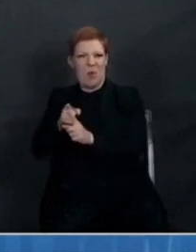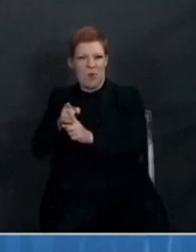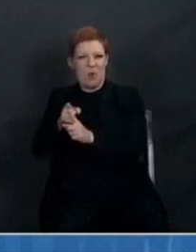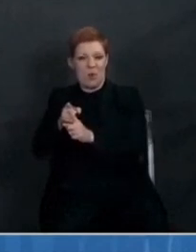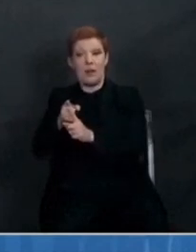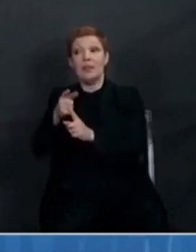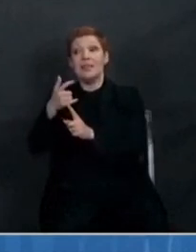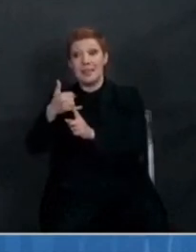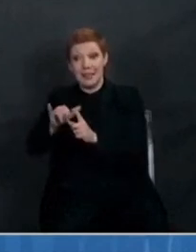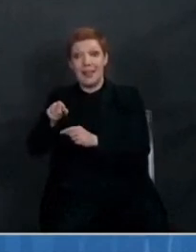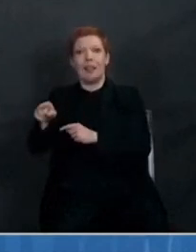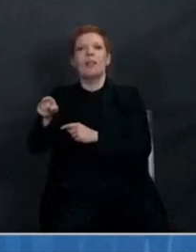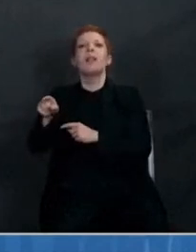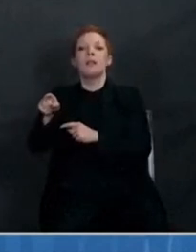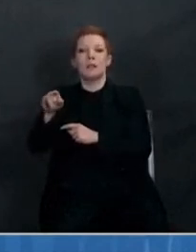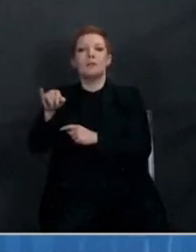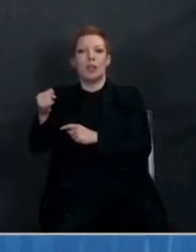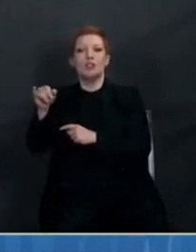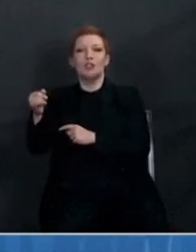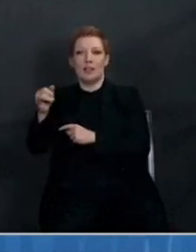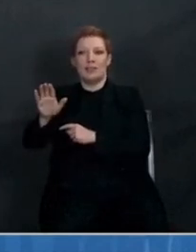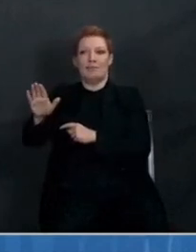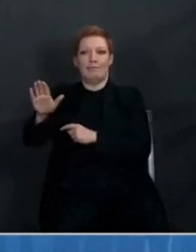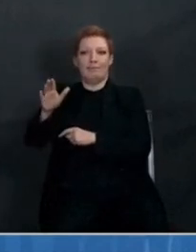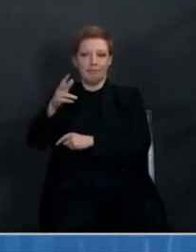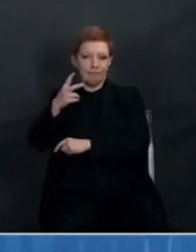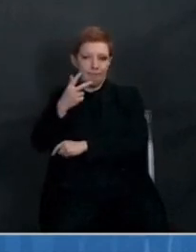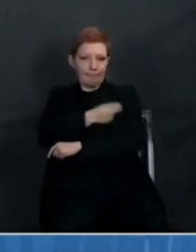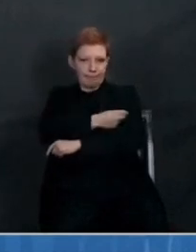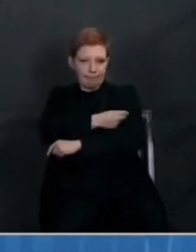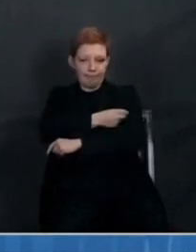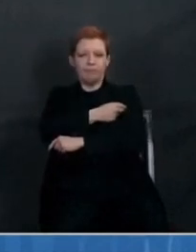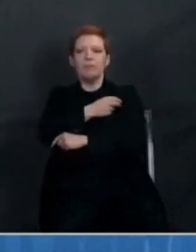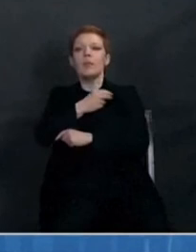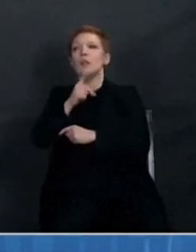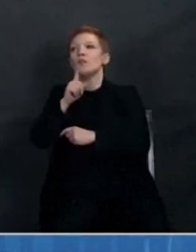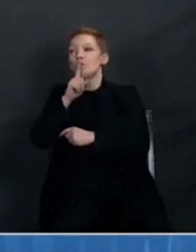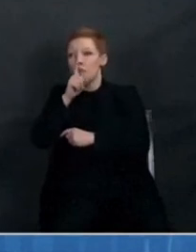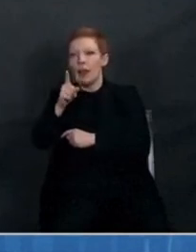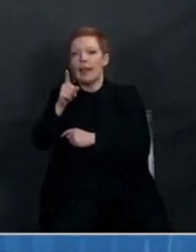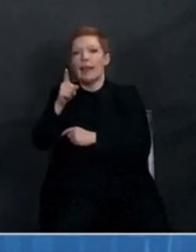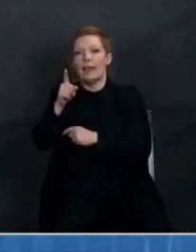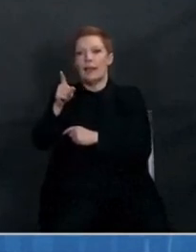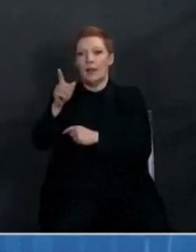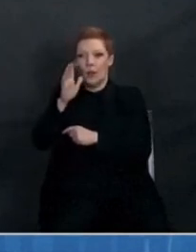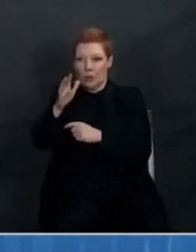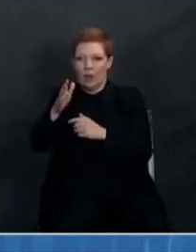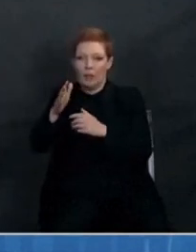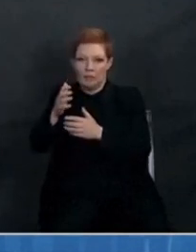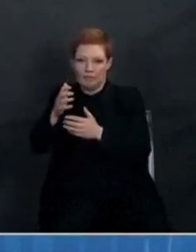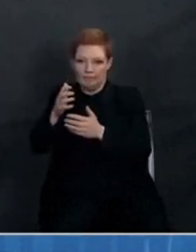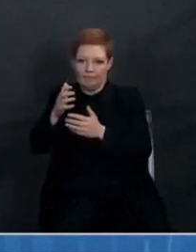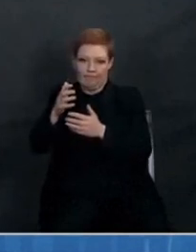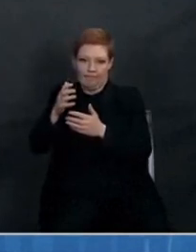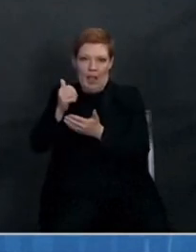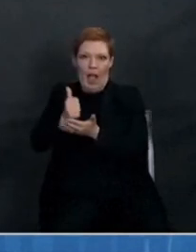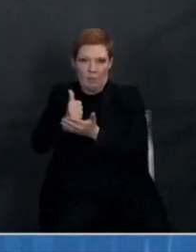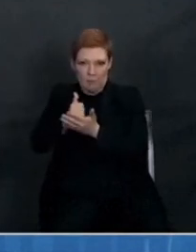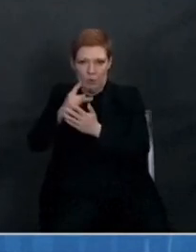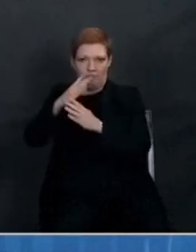not only in the United States, but certainly in the developing world. I just got off the phone this morning with some colleagues from